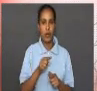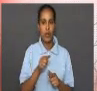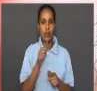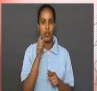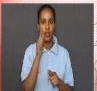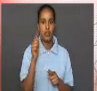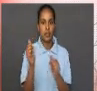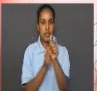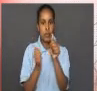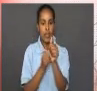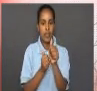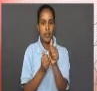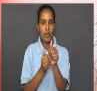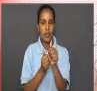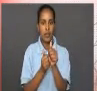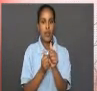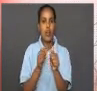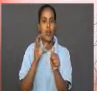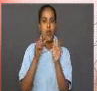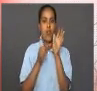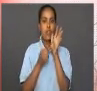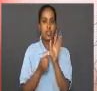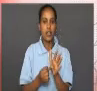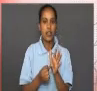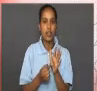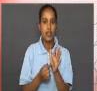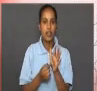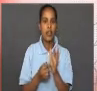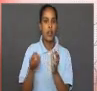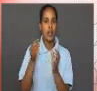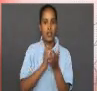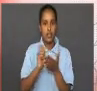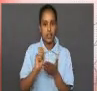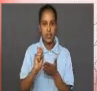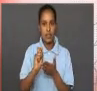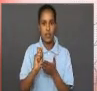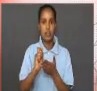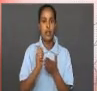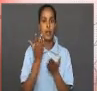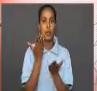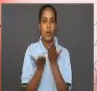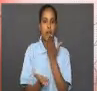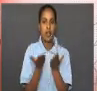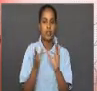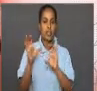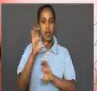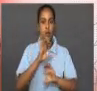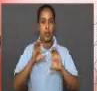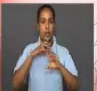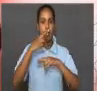its respective coefficient as written in the balanced